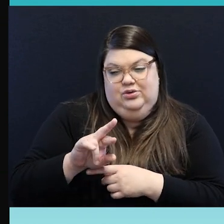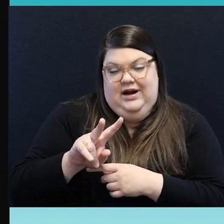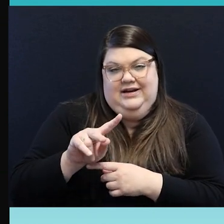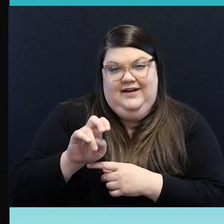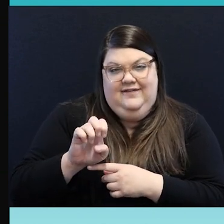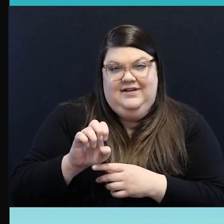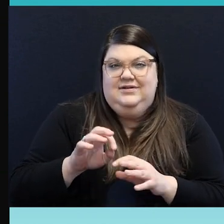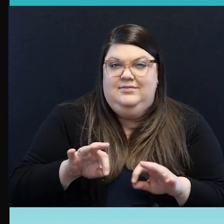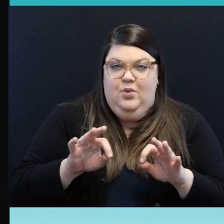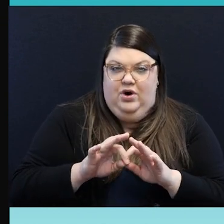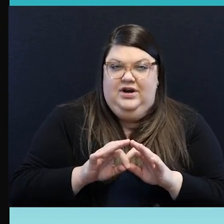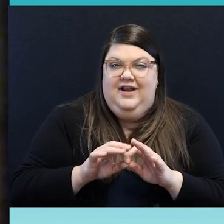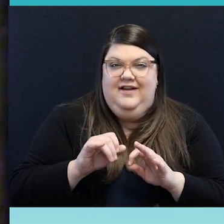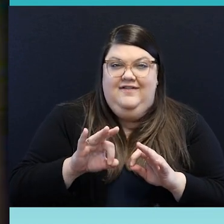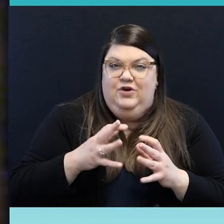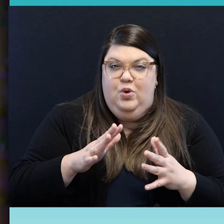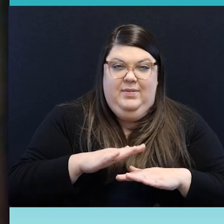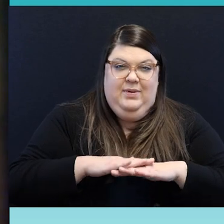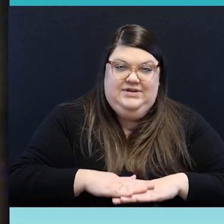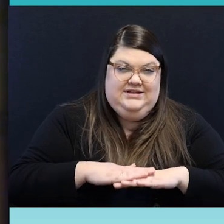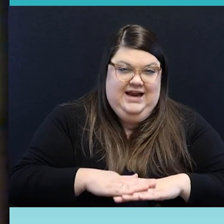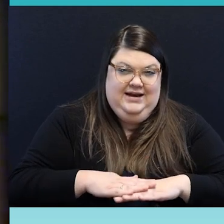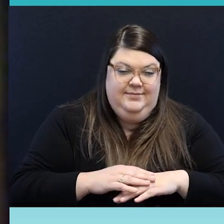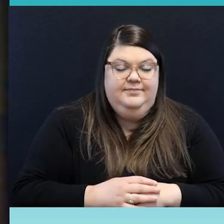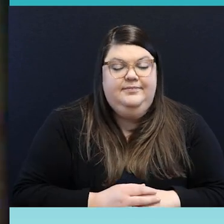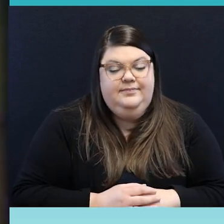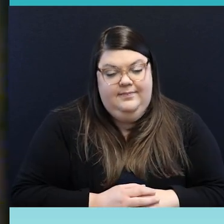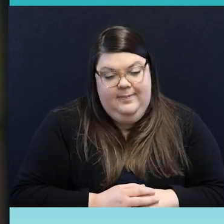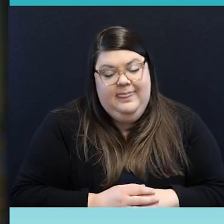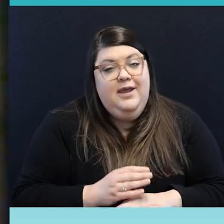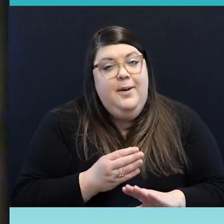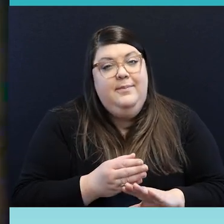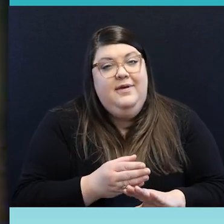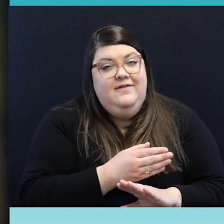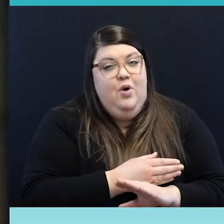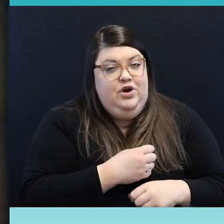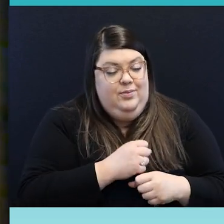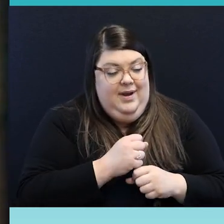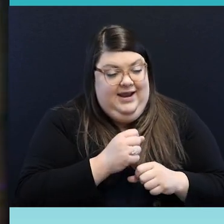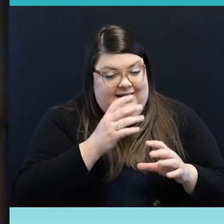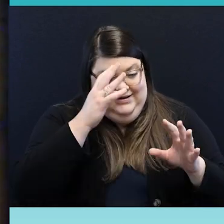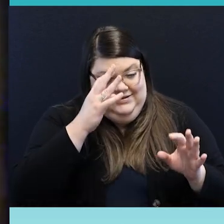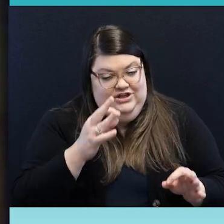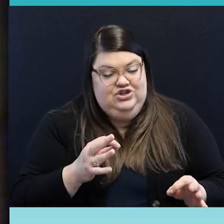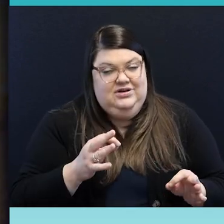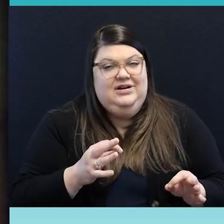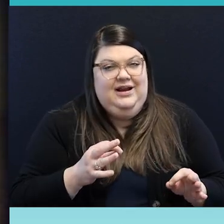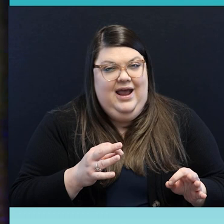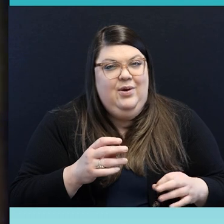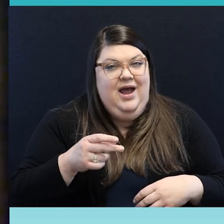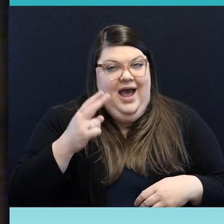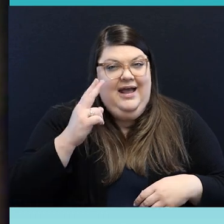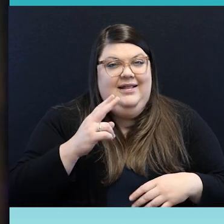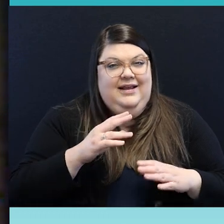under circumstance. And before you make that decision, I would really highly encourage you to